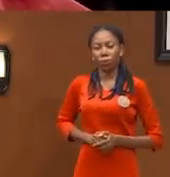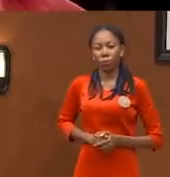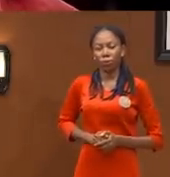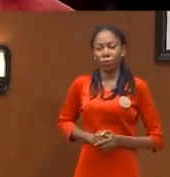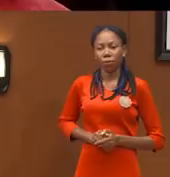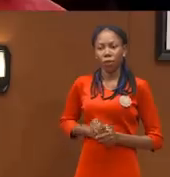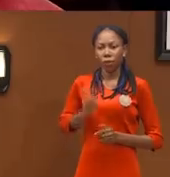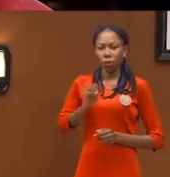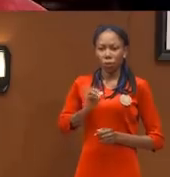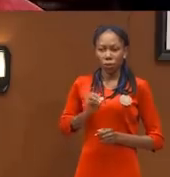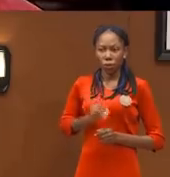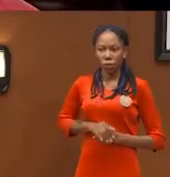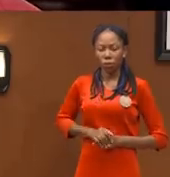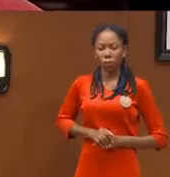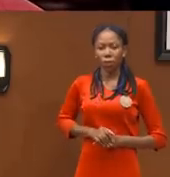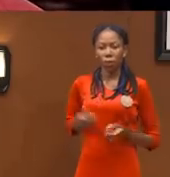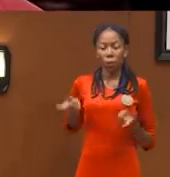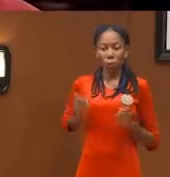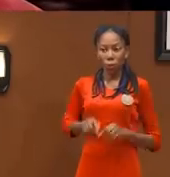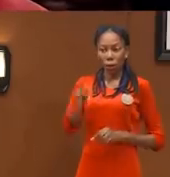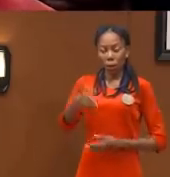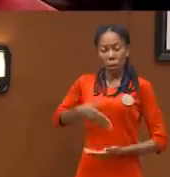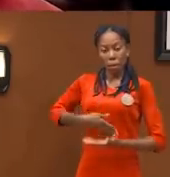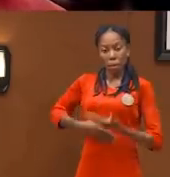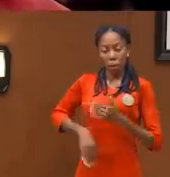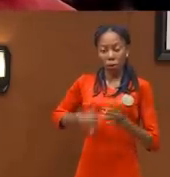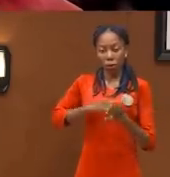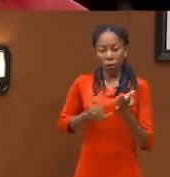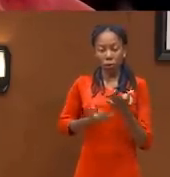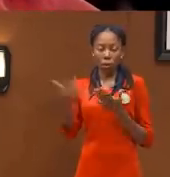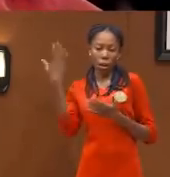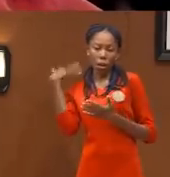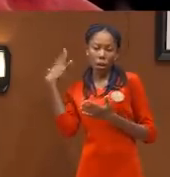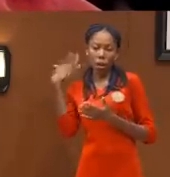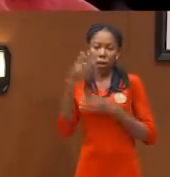So, after giving birth, January last year, on the 13th,